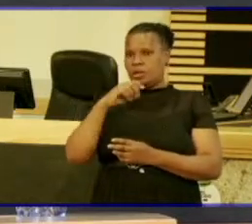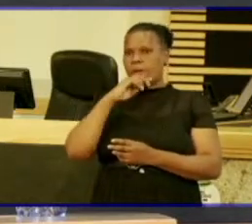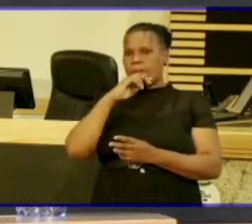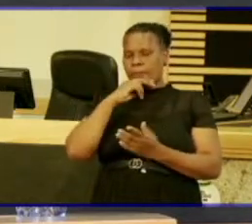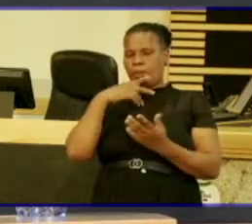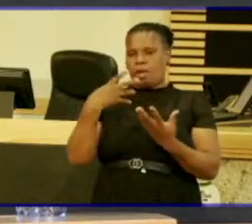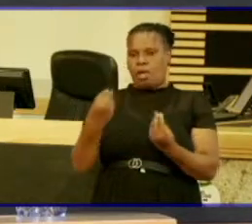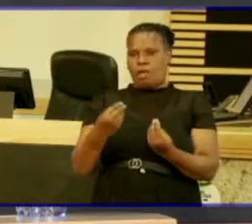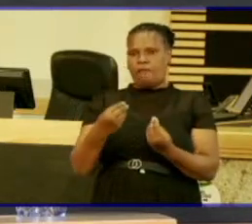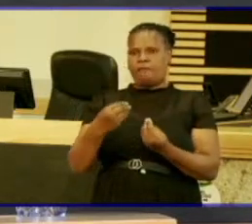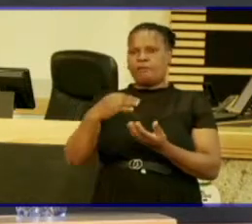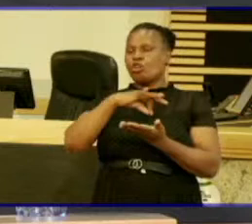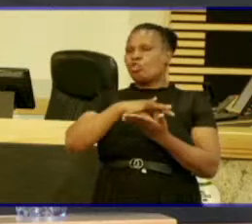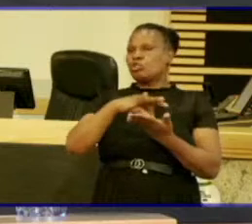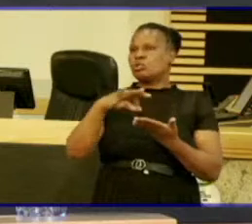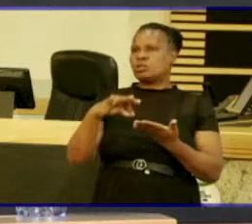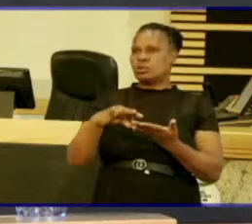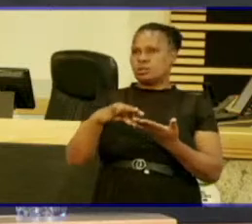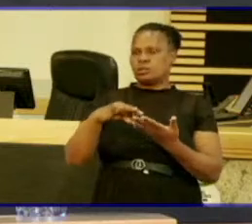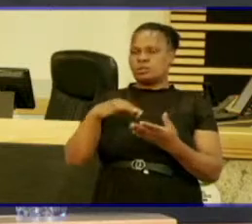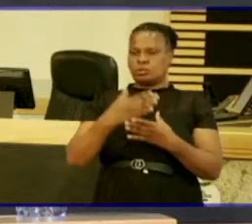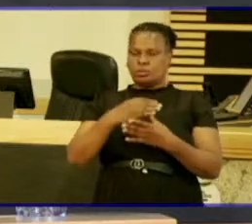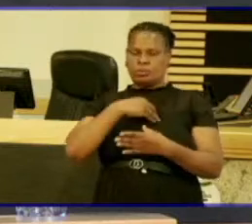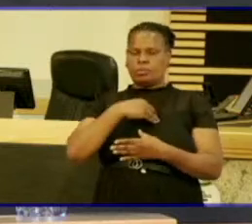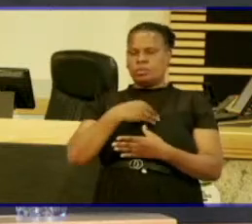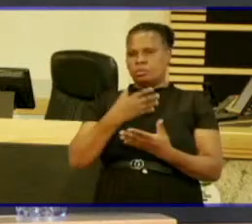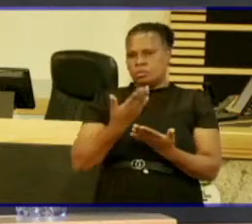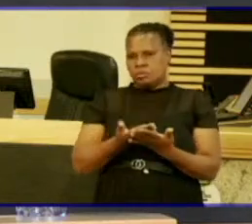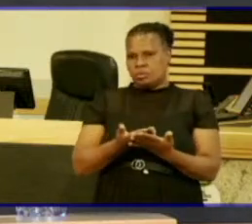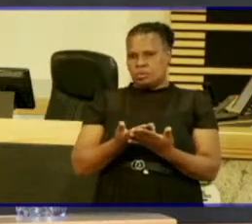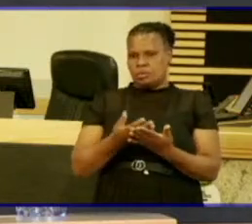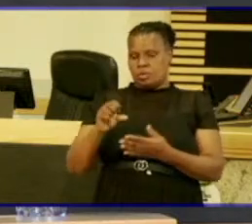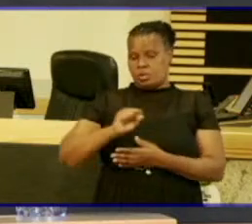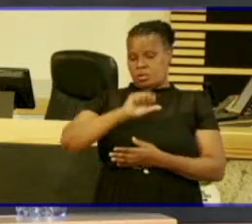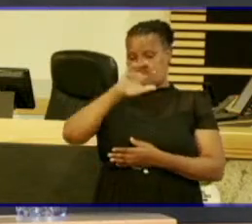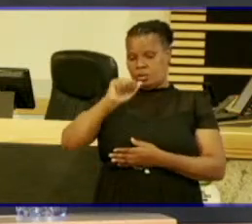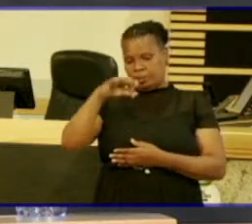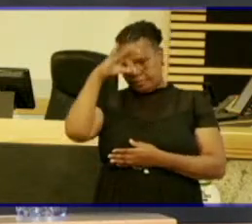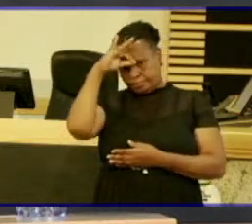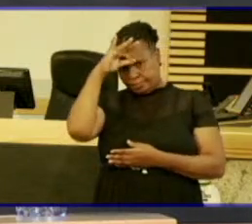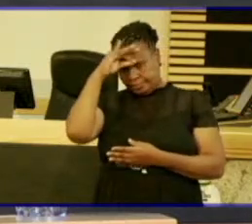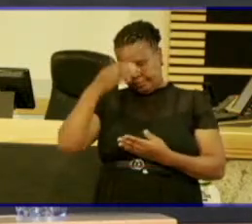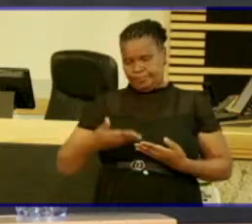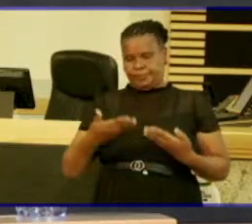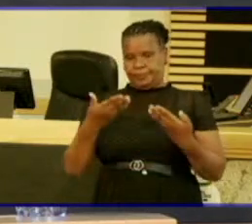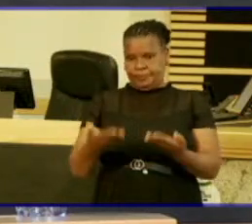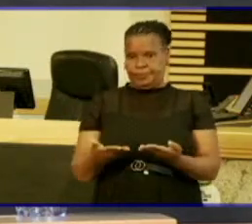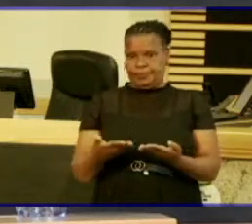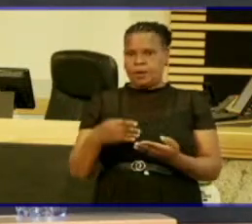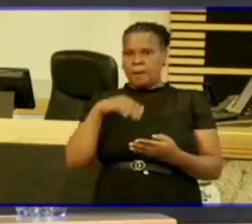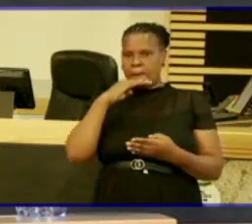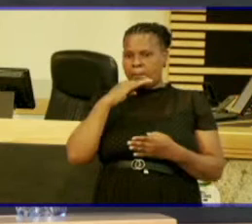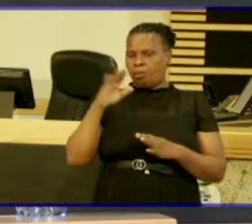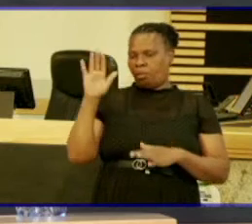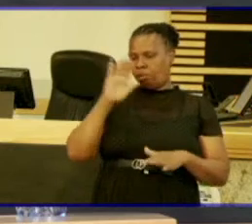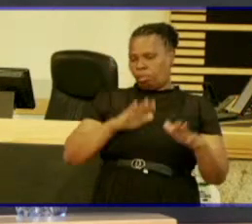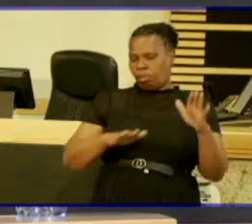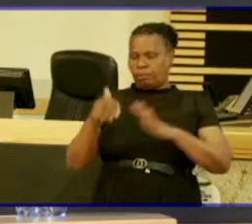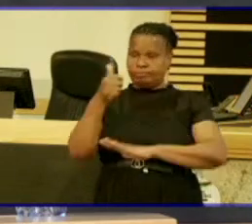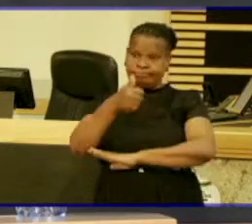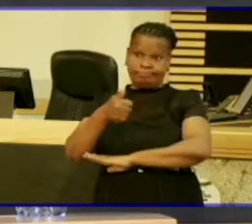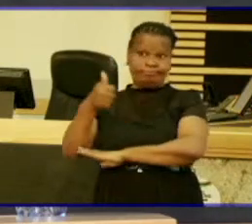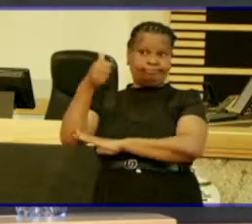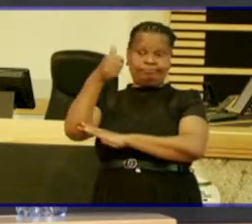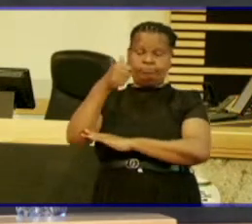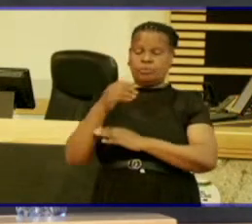Eastern Cape Provincial Commissioner for South African Police Services. I have no doubt that under her leadership, the